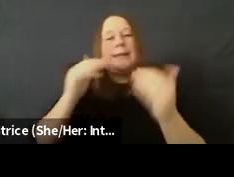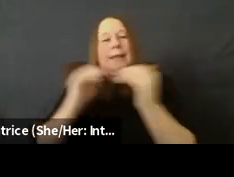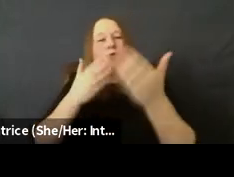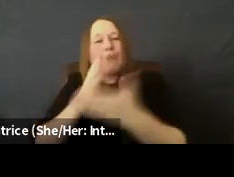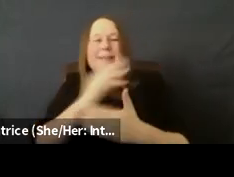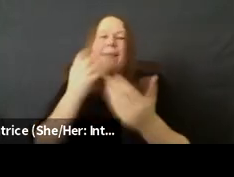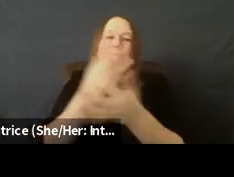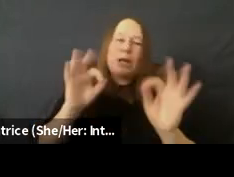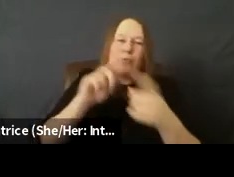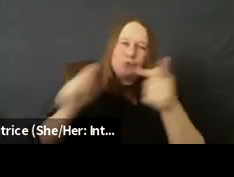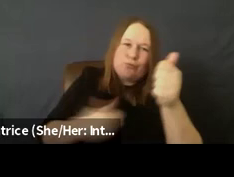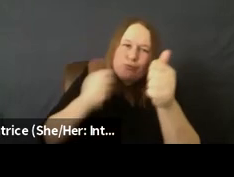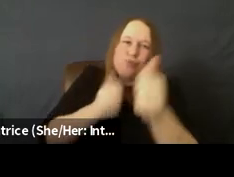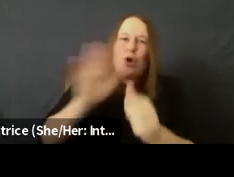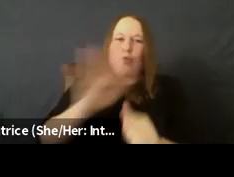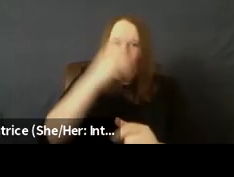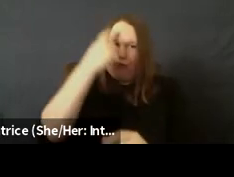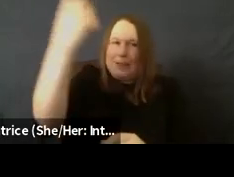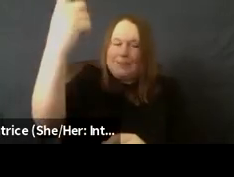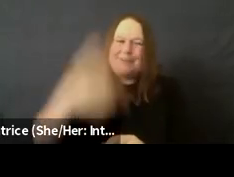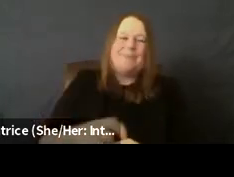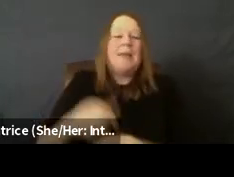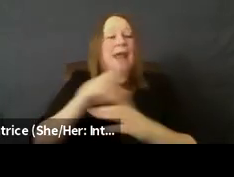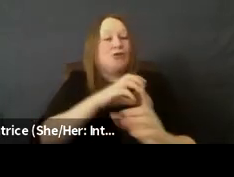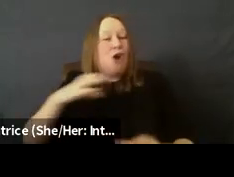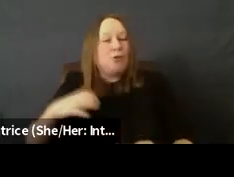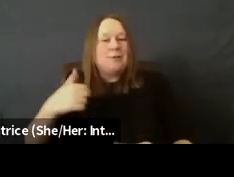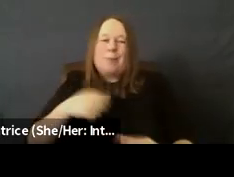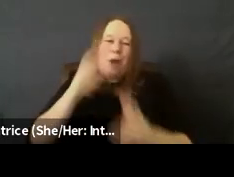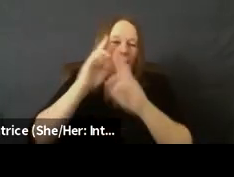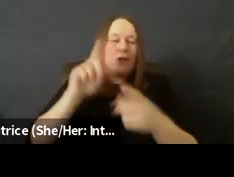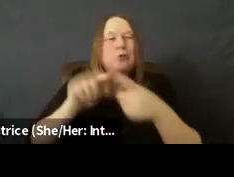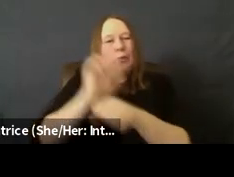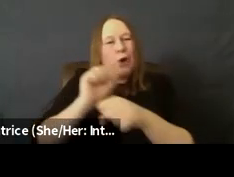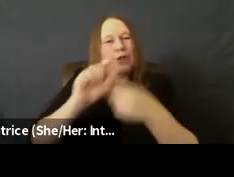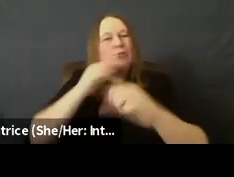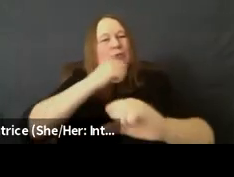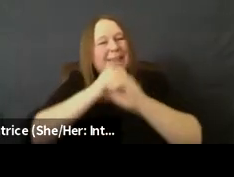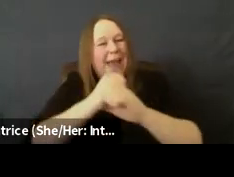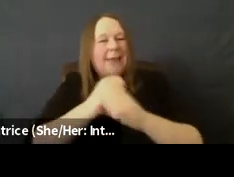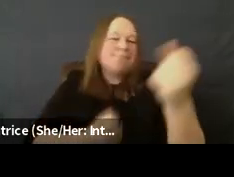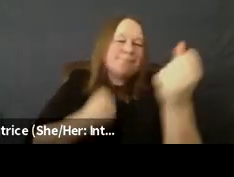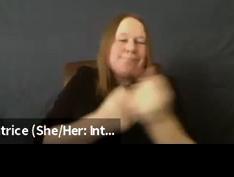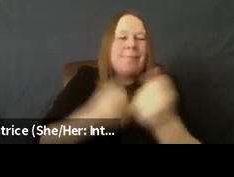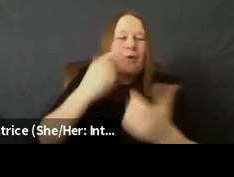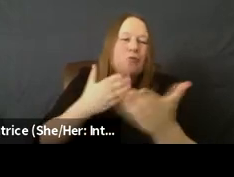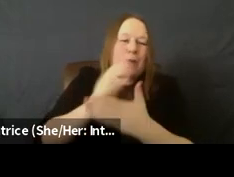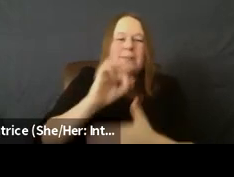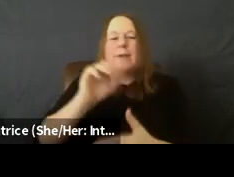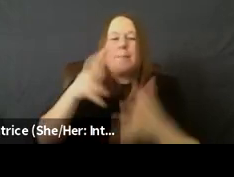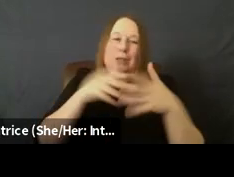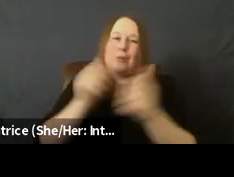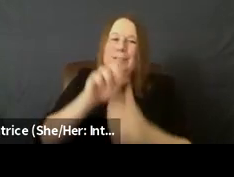freedom to pursue your dreams. In Congress, I have been honored to work to protect and advocate for the rights of Americans